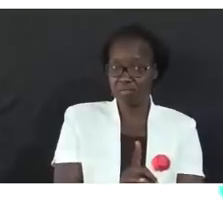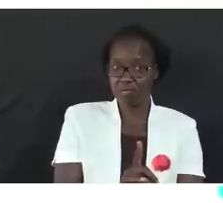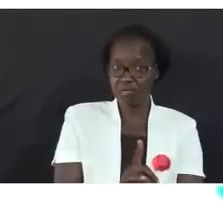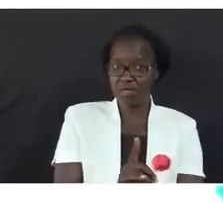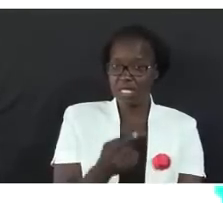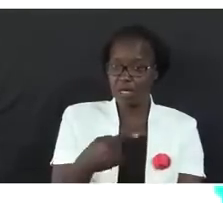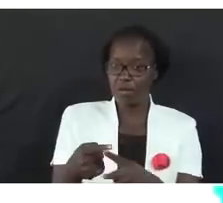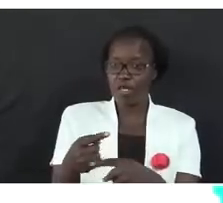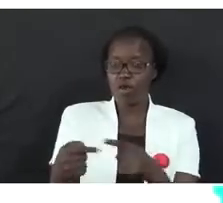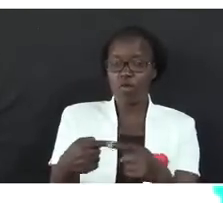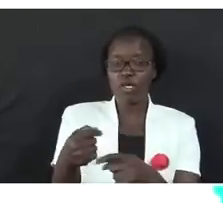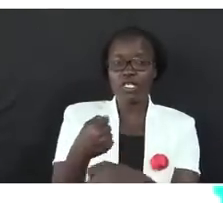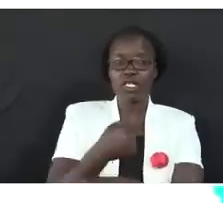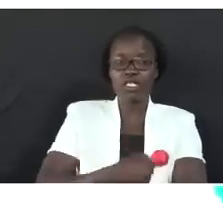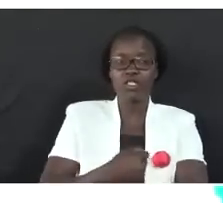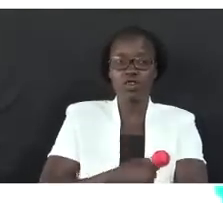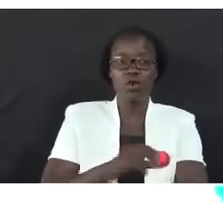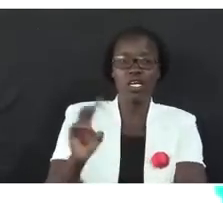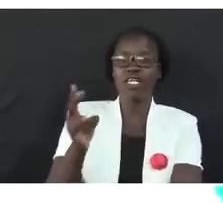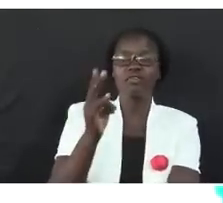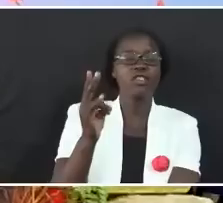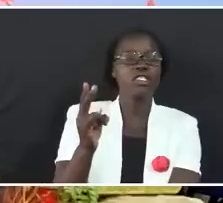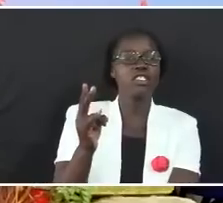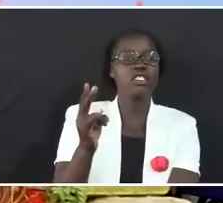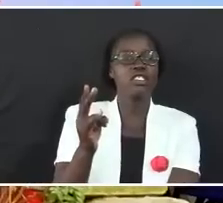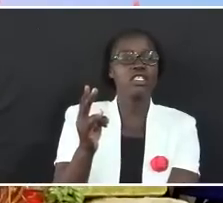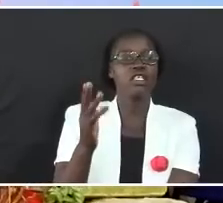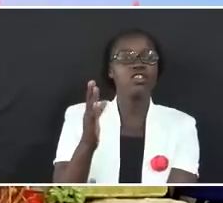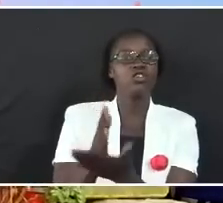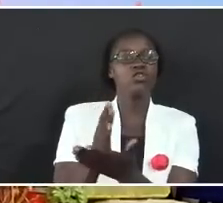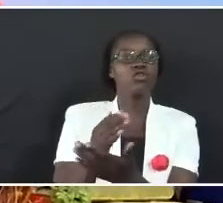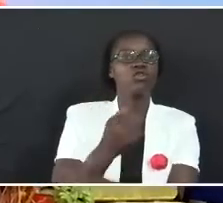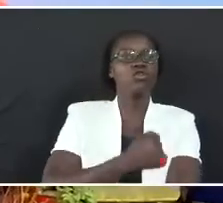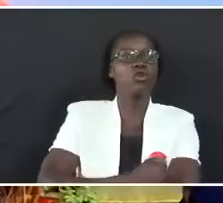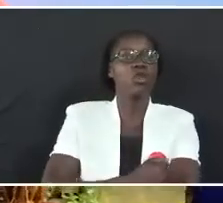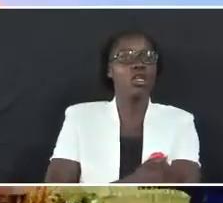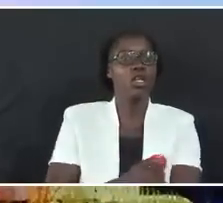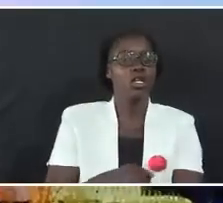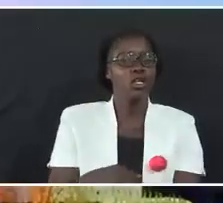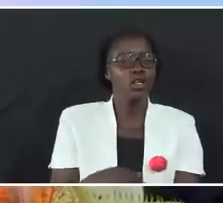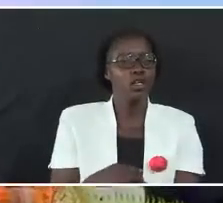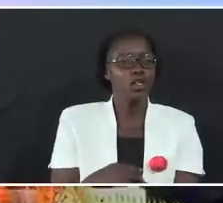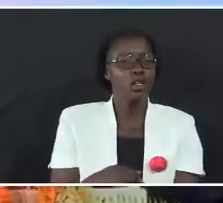but he's operating the school on Adventist principle.